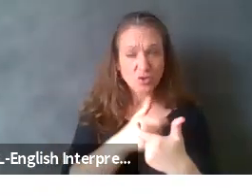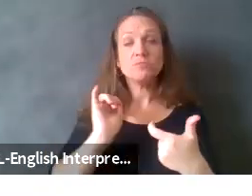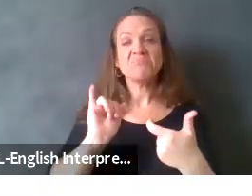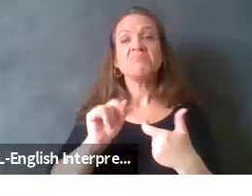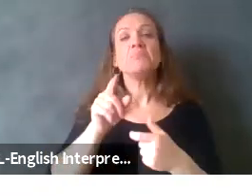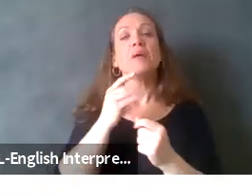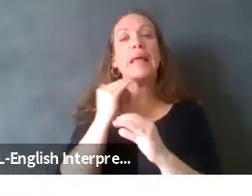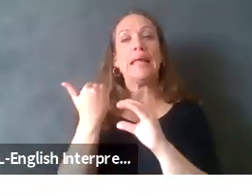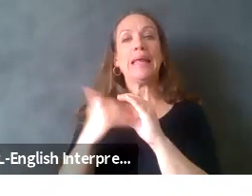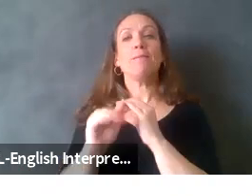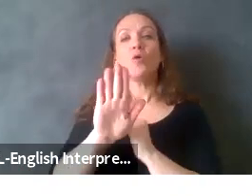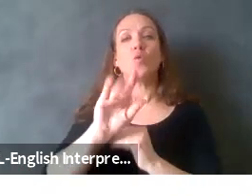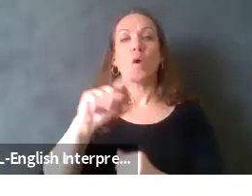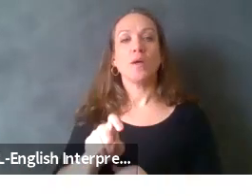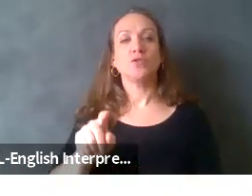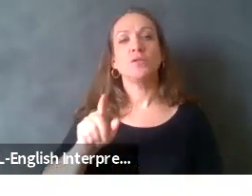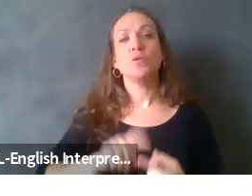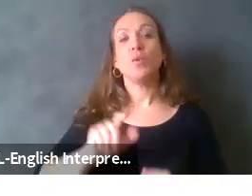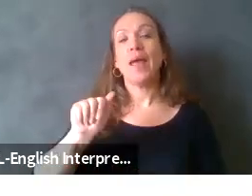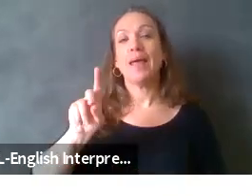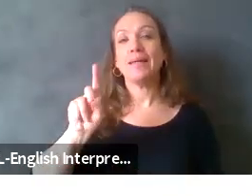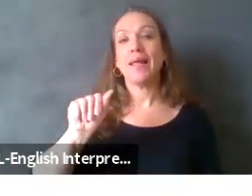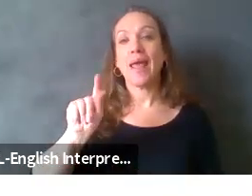emailing them to